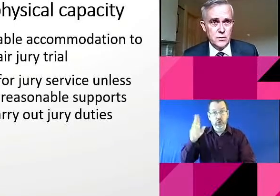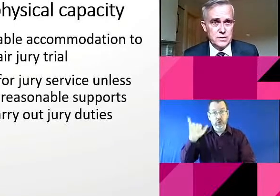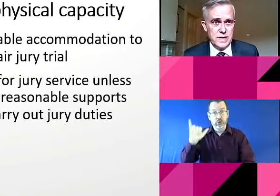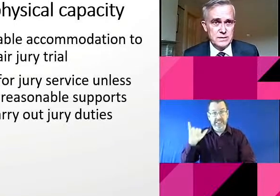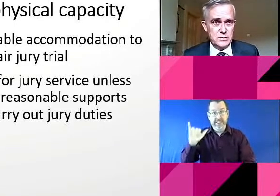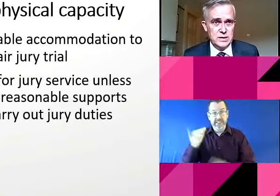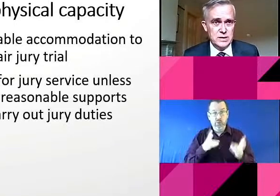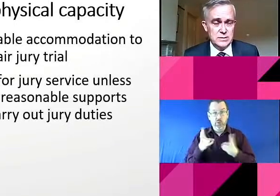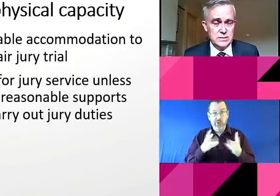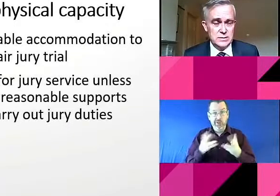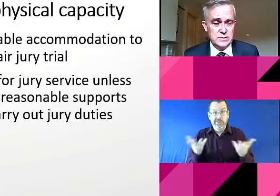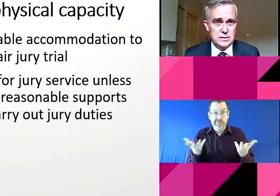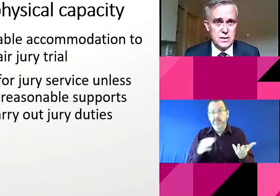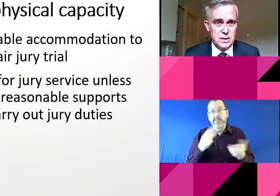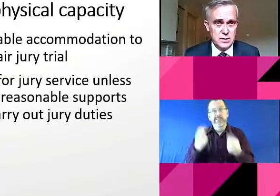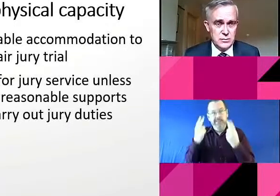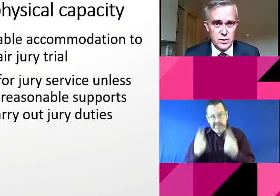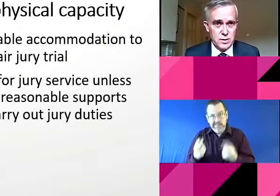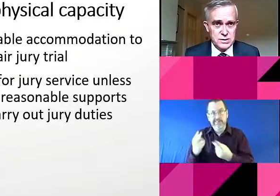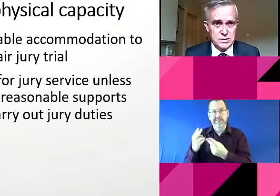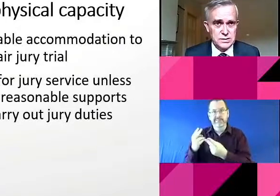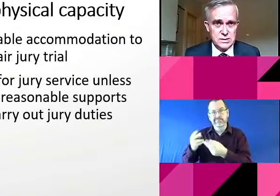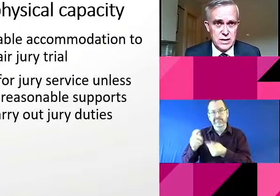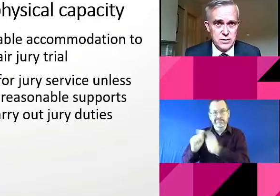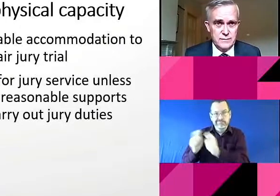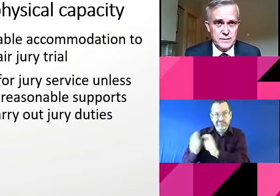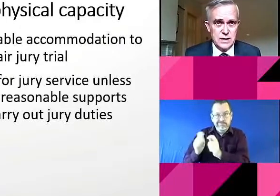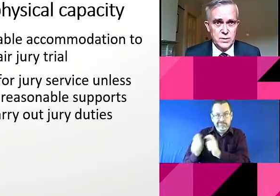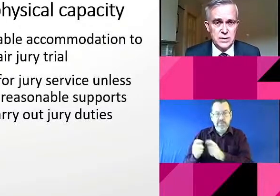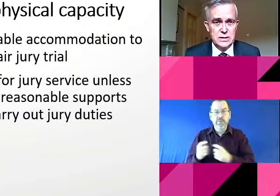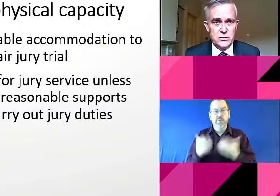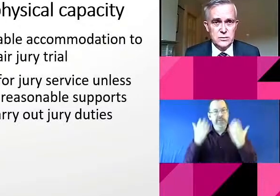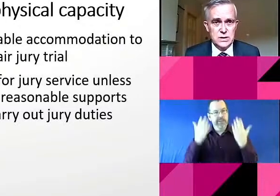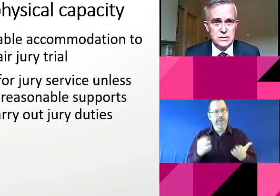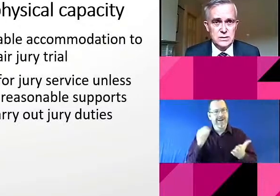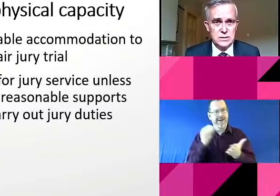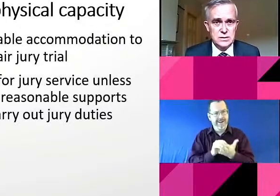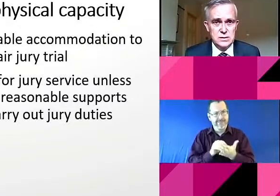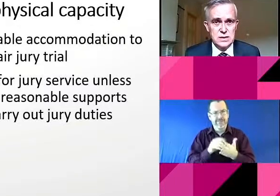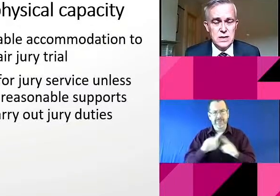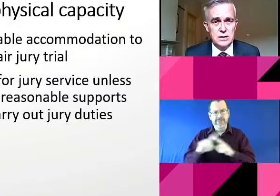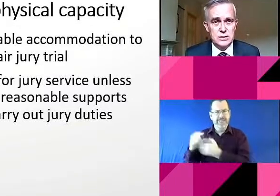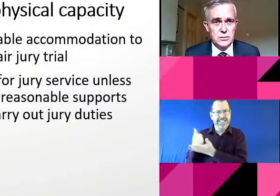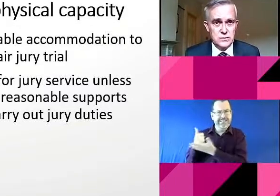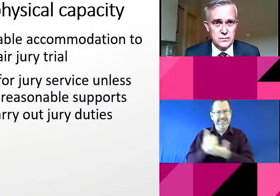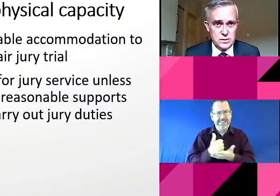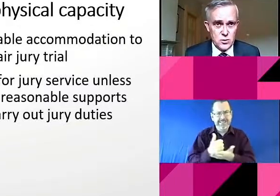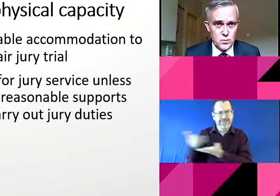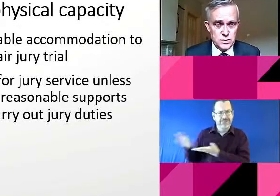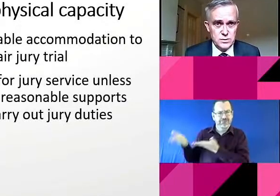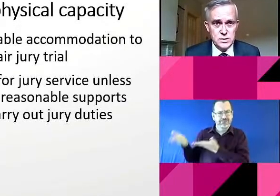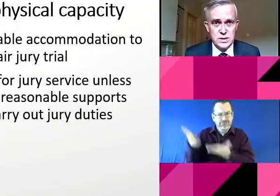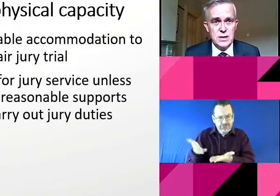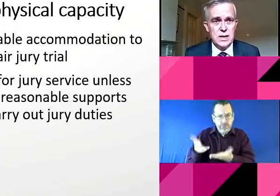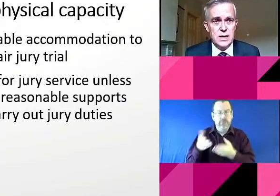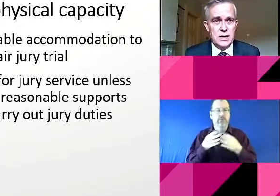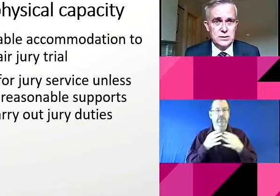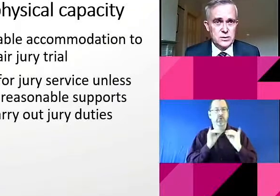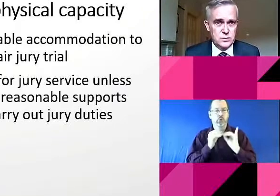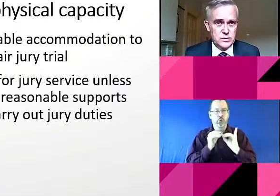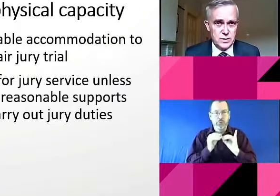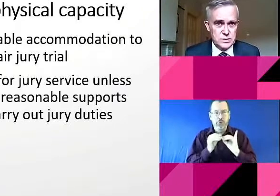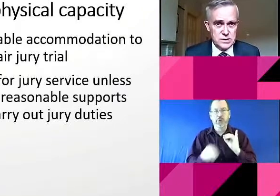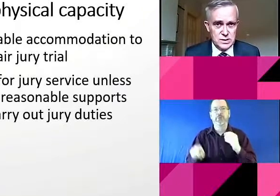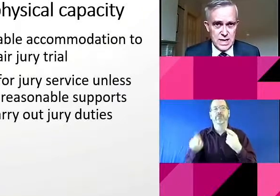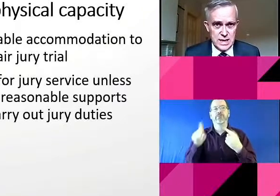And of course, that means that there are assistance now available in those instances in terms of interpreters,